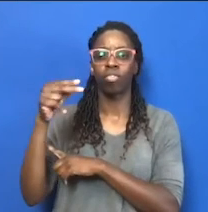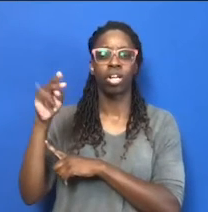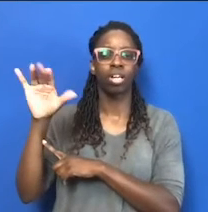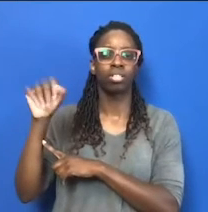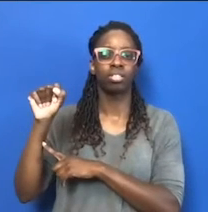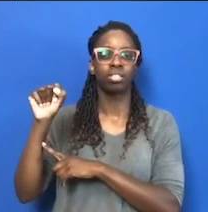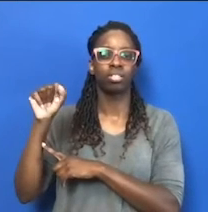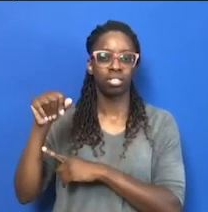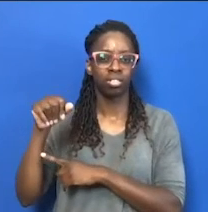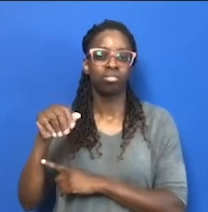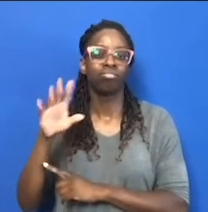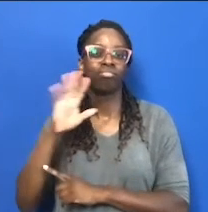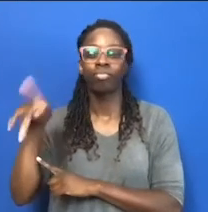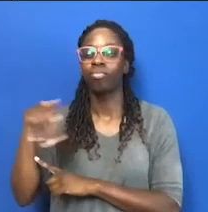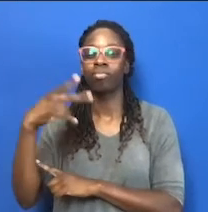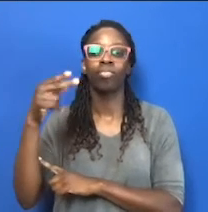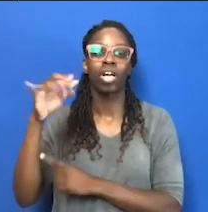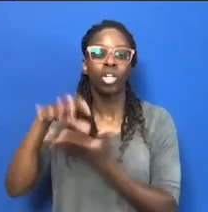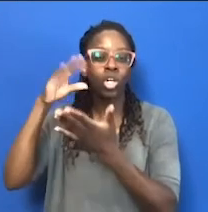activity.